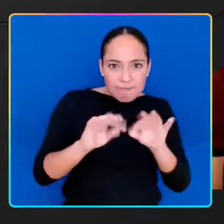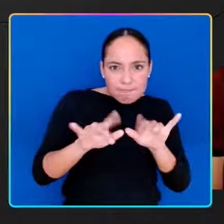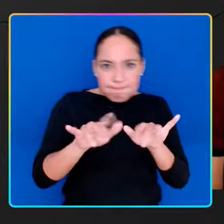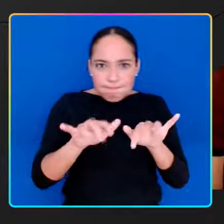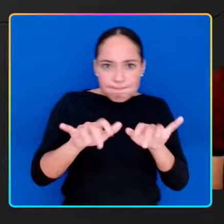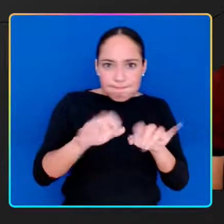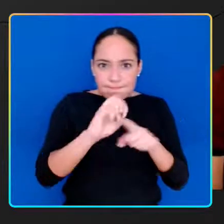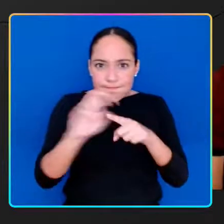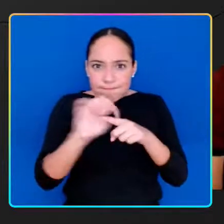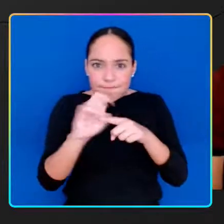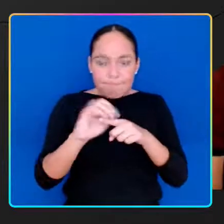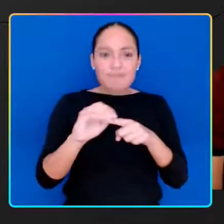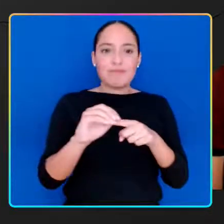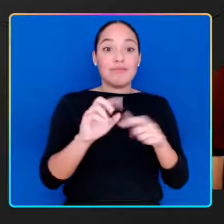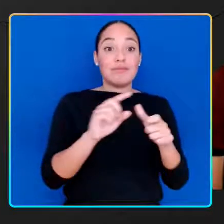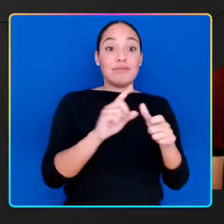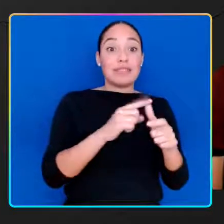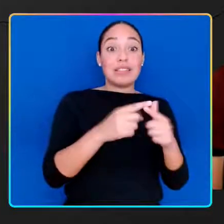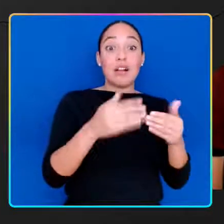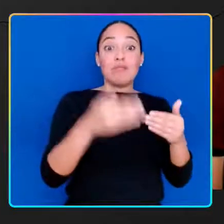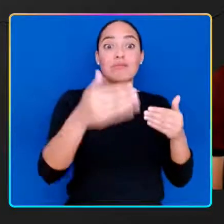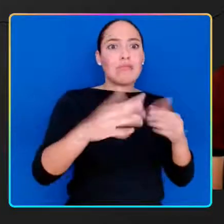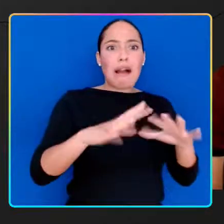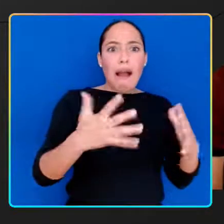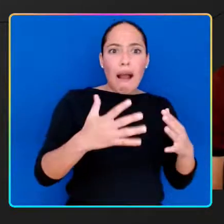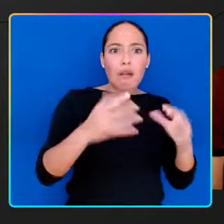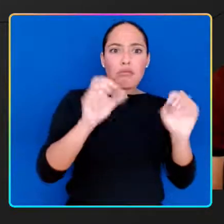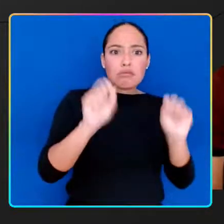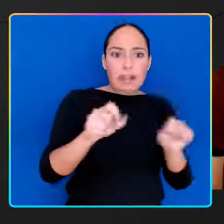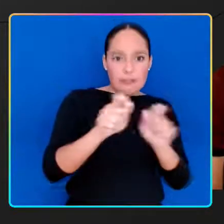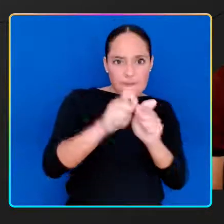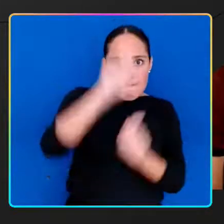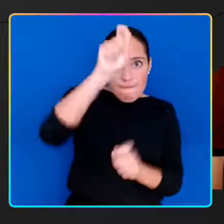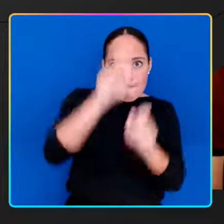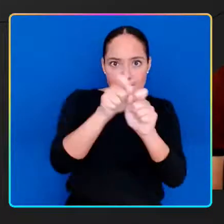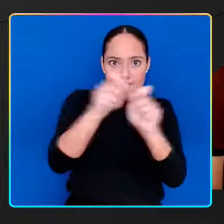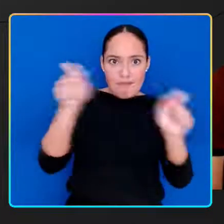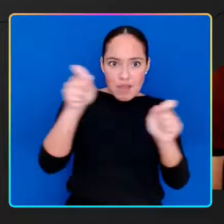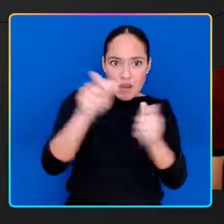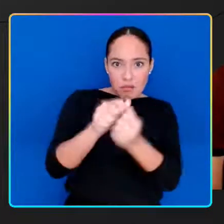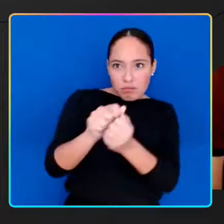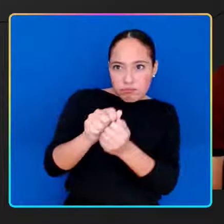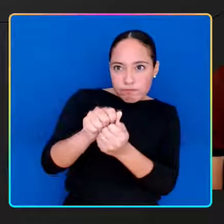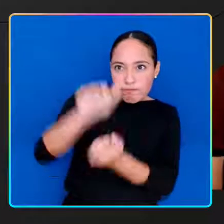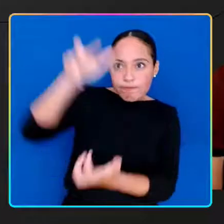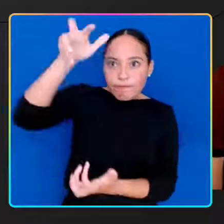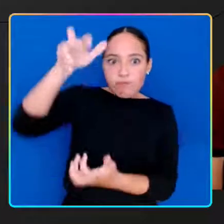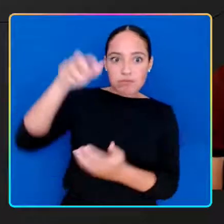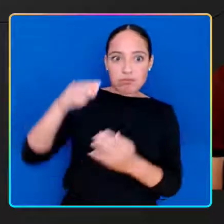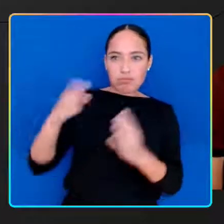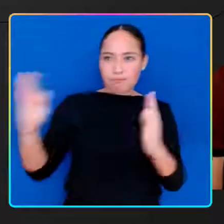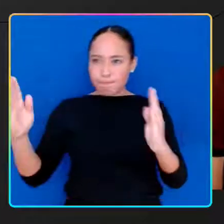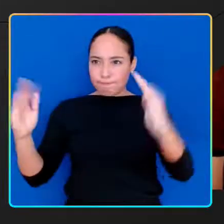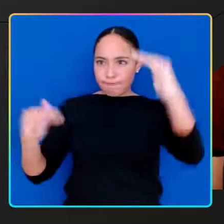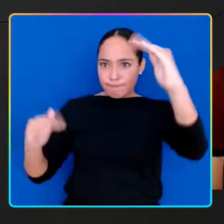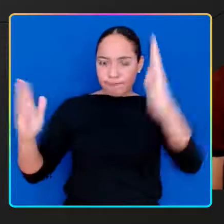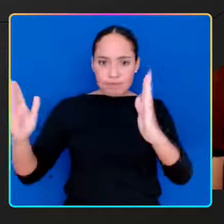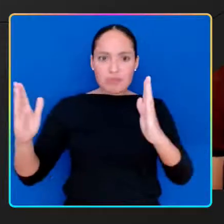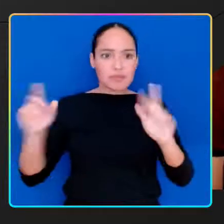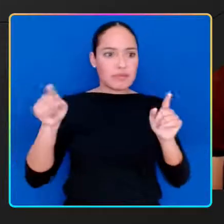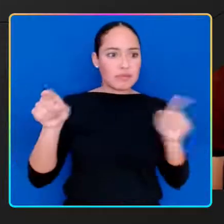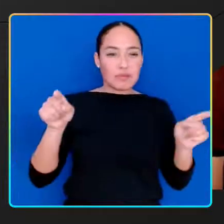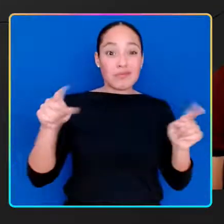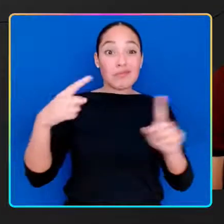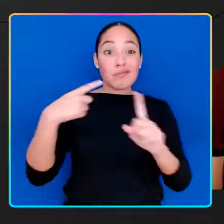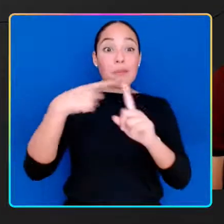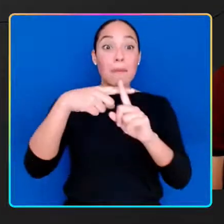venues. There are some of the customers that need data to be processed near where the events take place. So we had to build